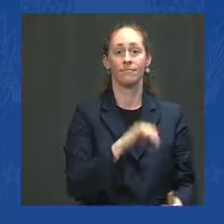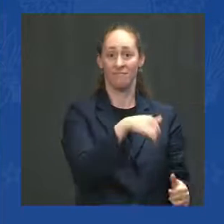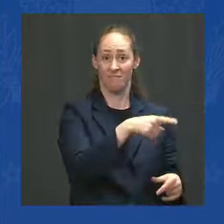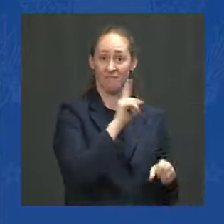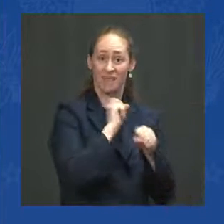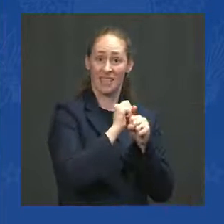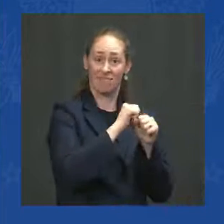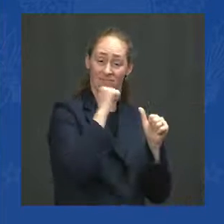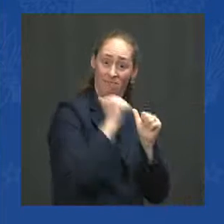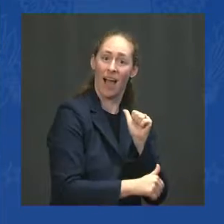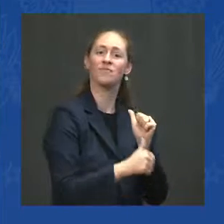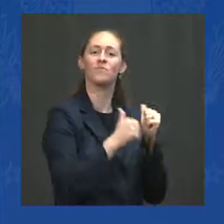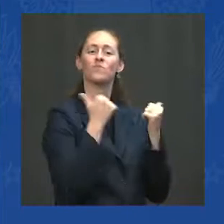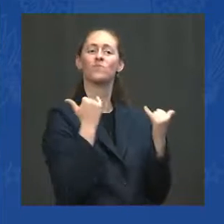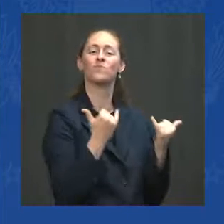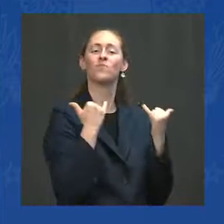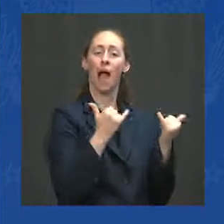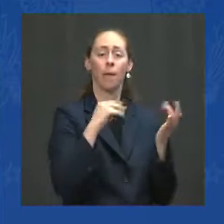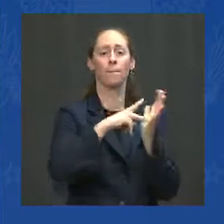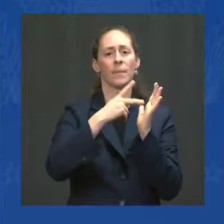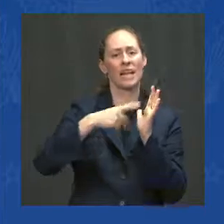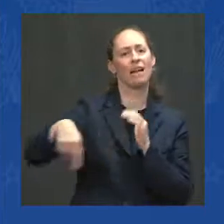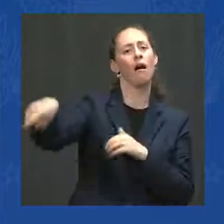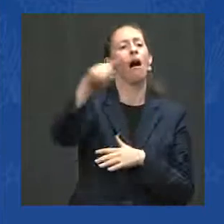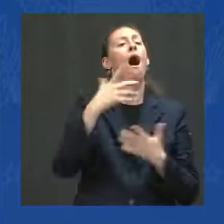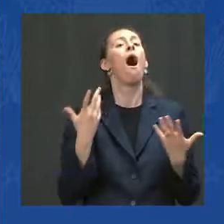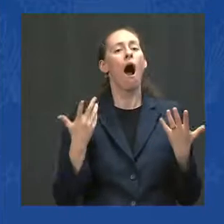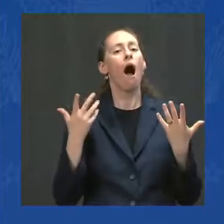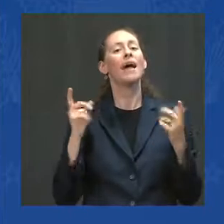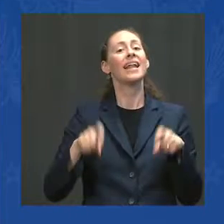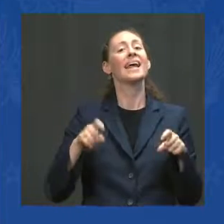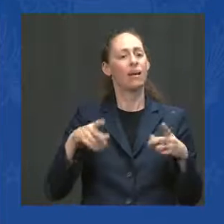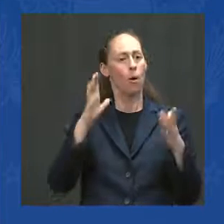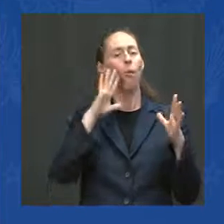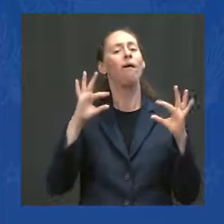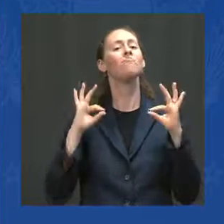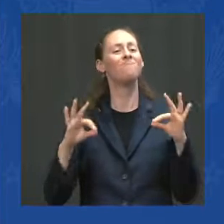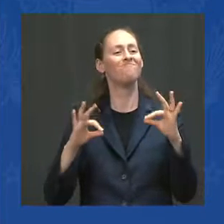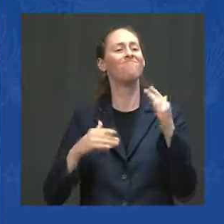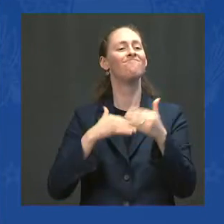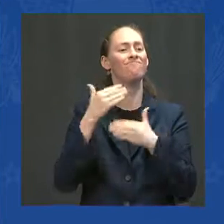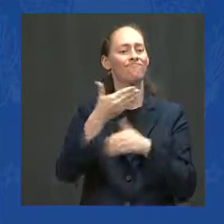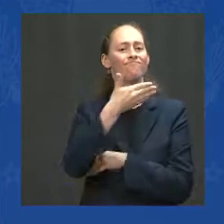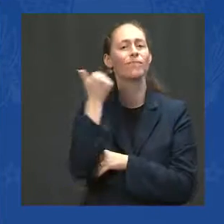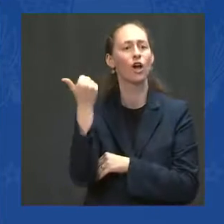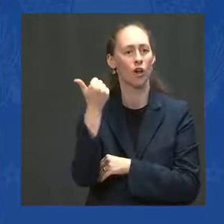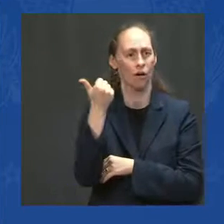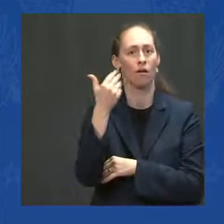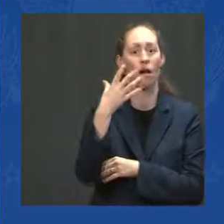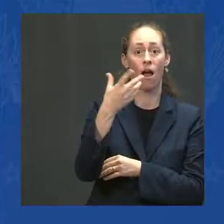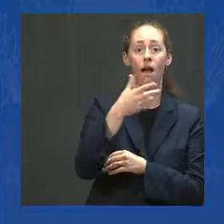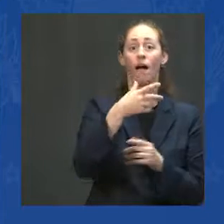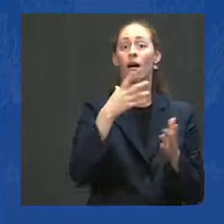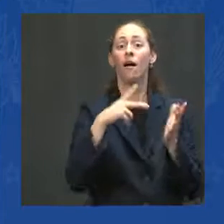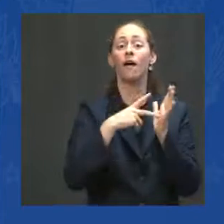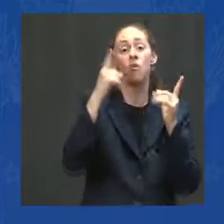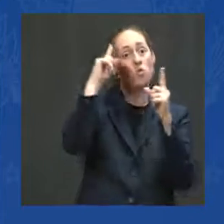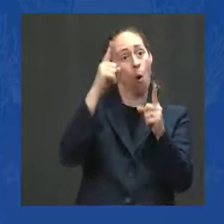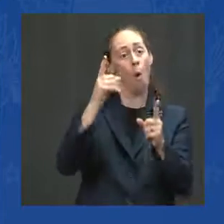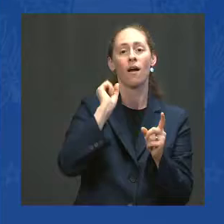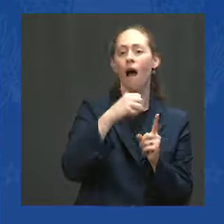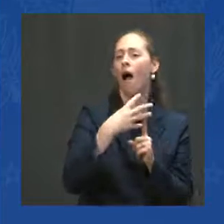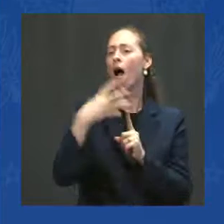they need to go. And it will do that while also creating millions of